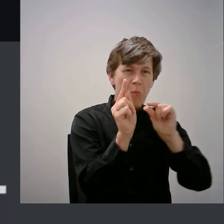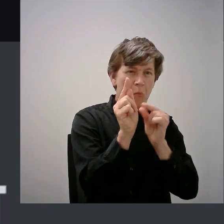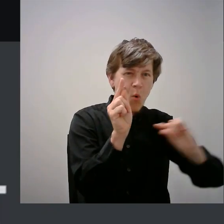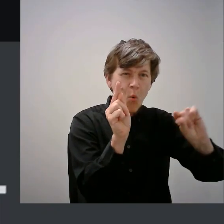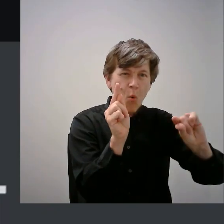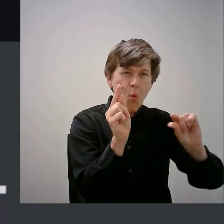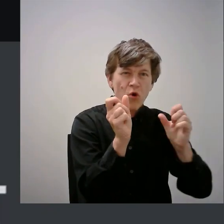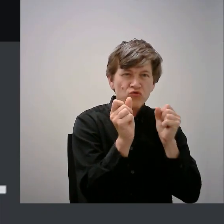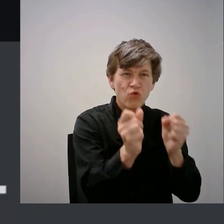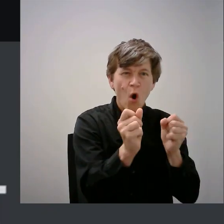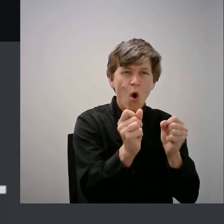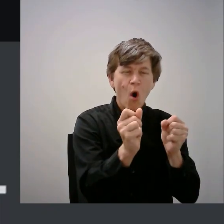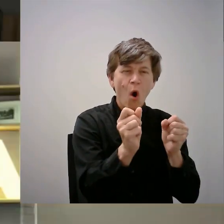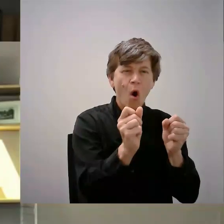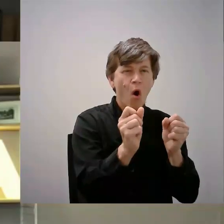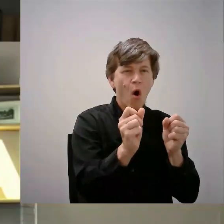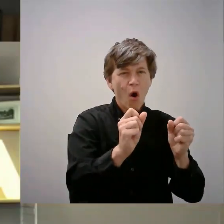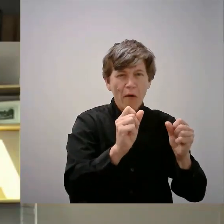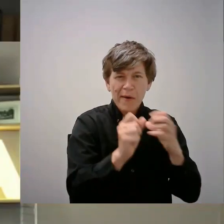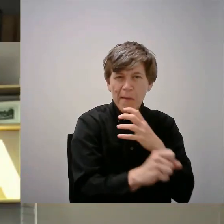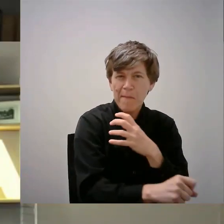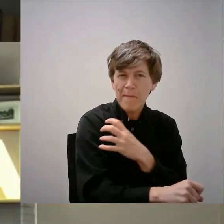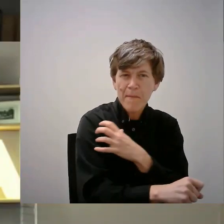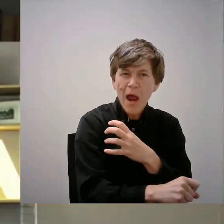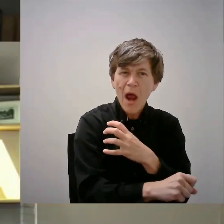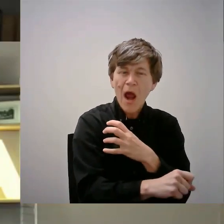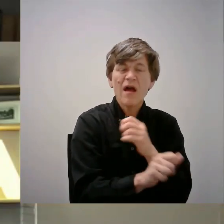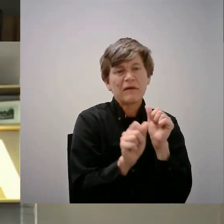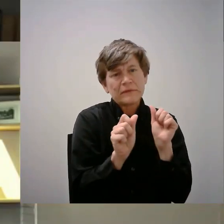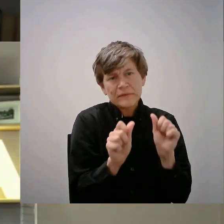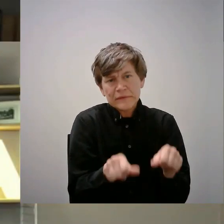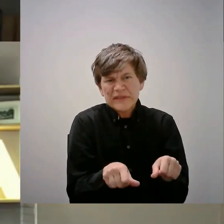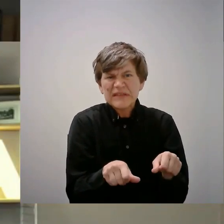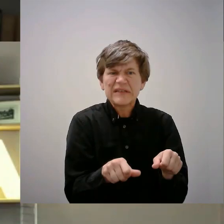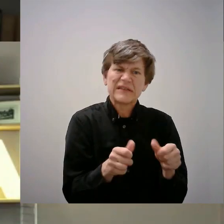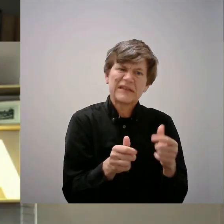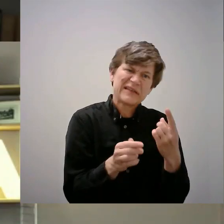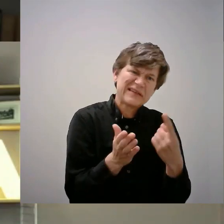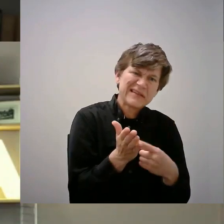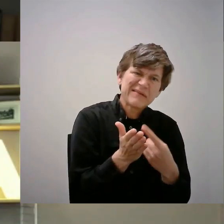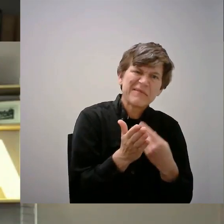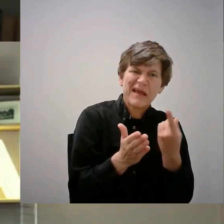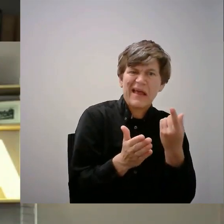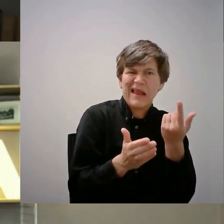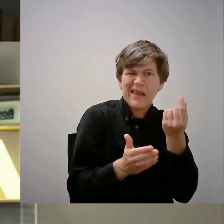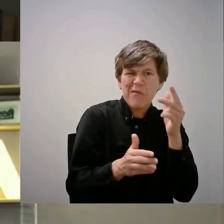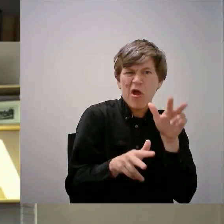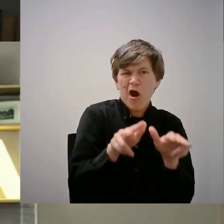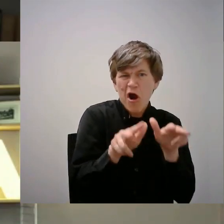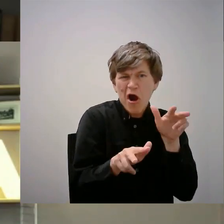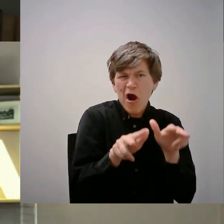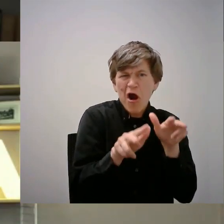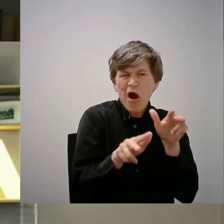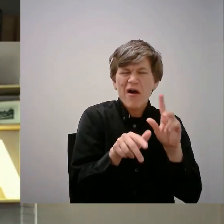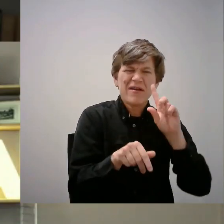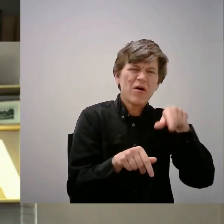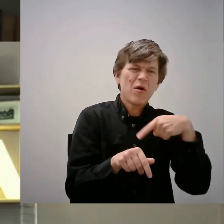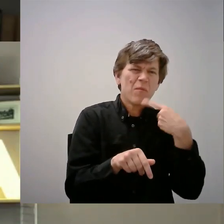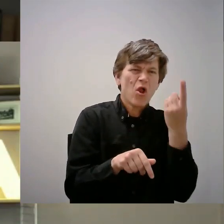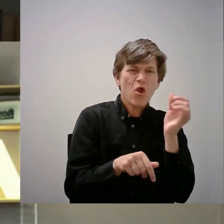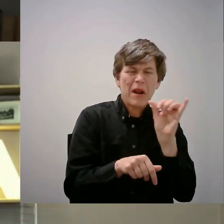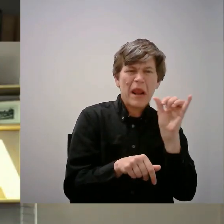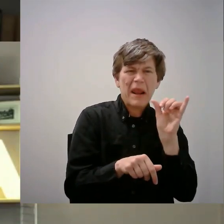striking, solid, but also maybe clunky and a bit goofy, like westerny,